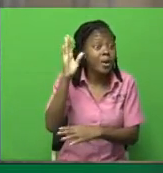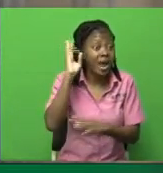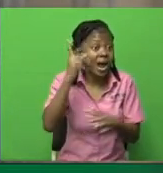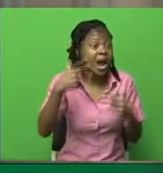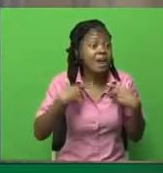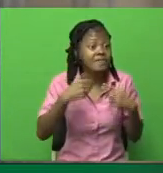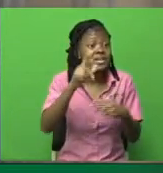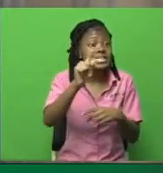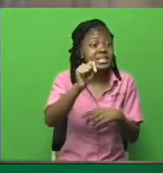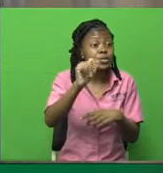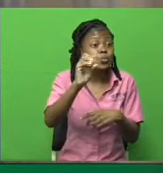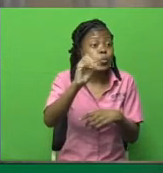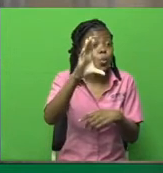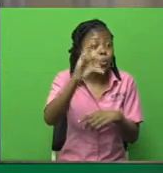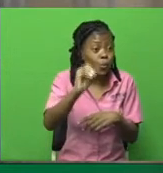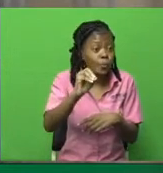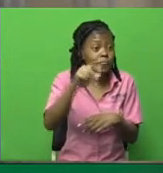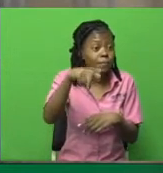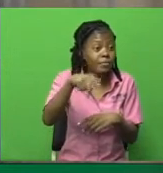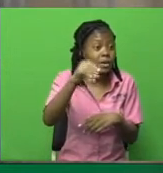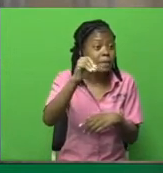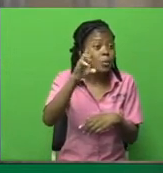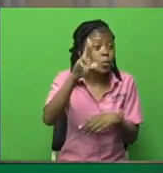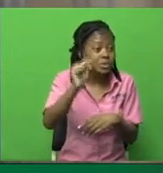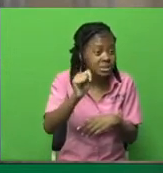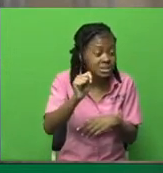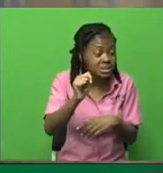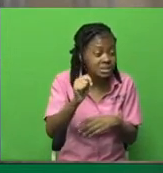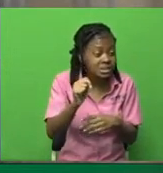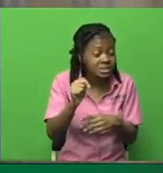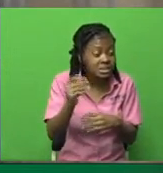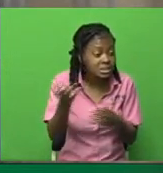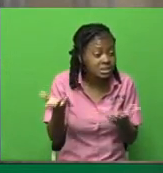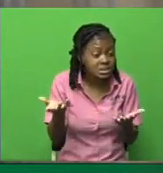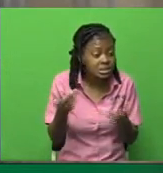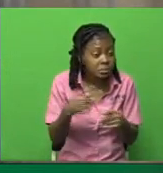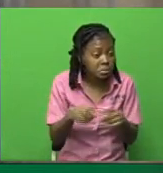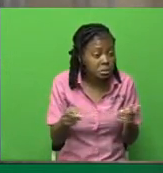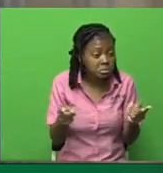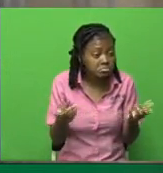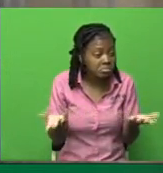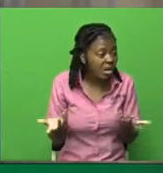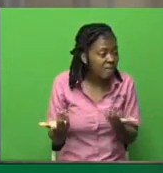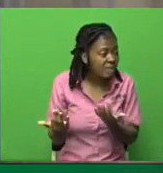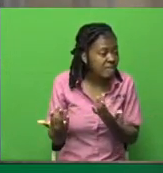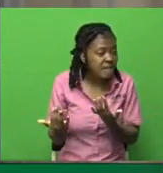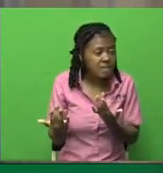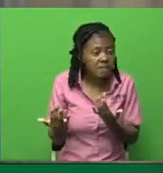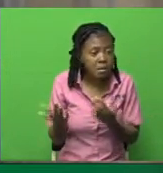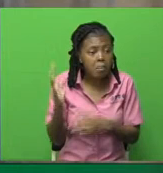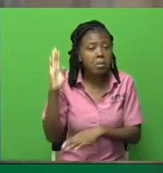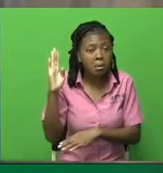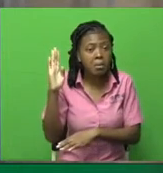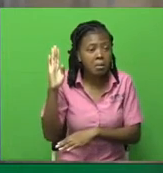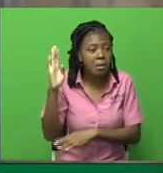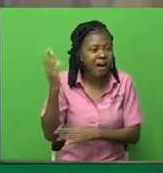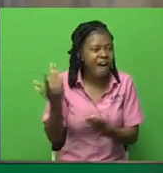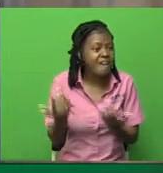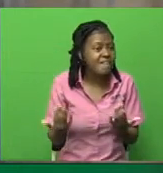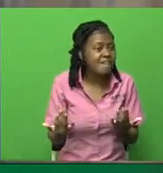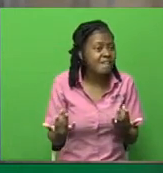I think he may have lost that copy because clearly he forgot this has been promised again and again again in 16 and 17